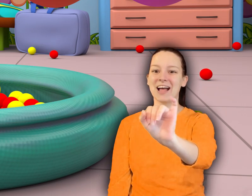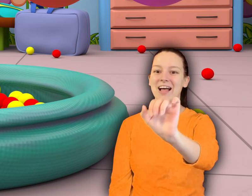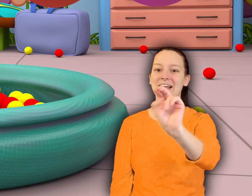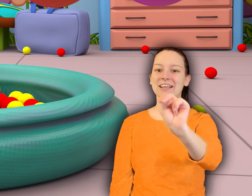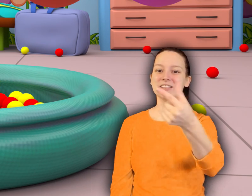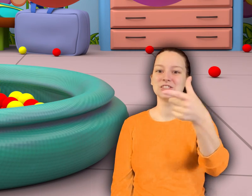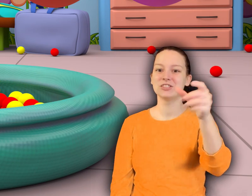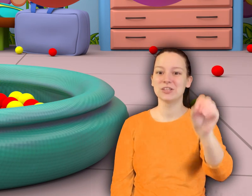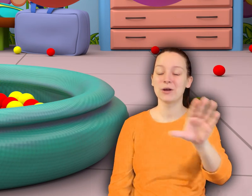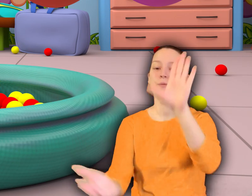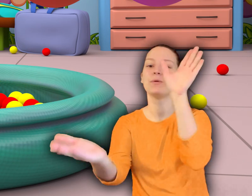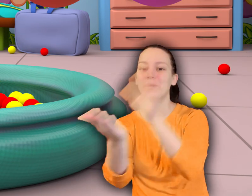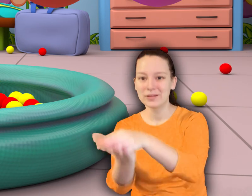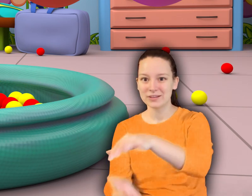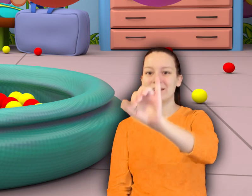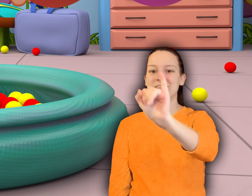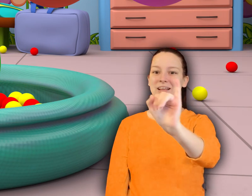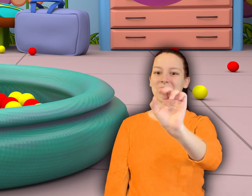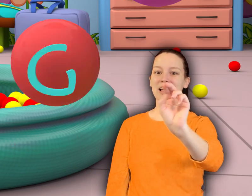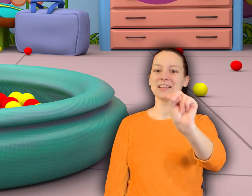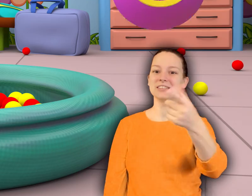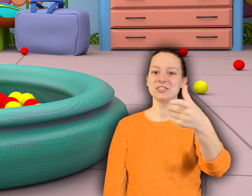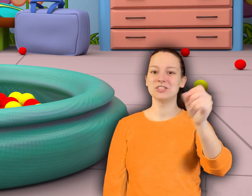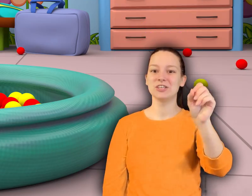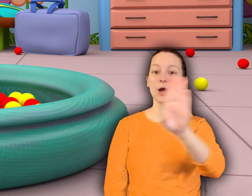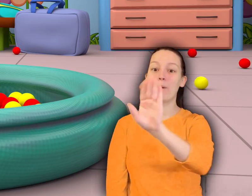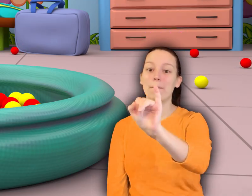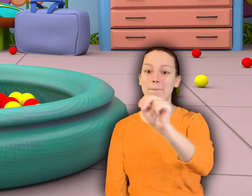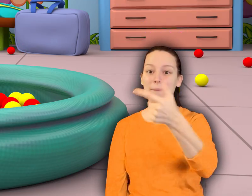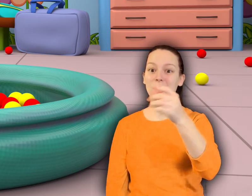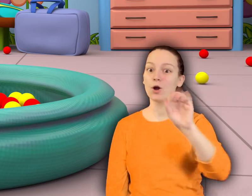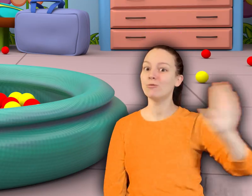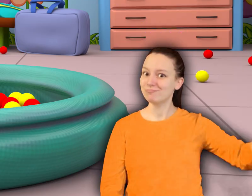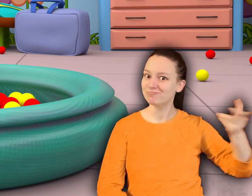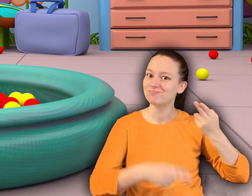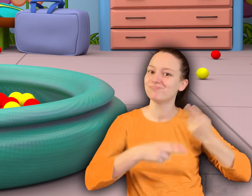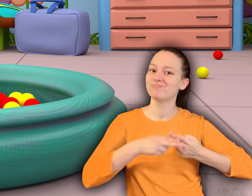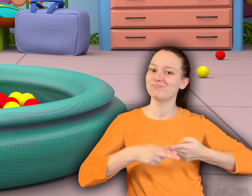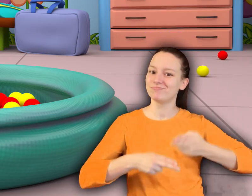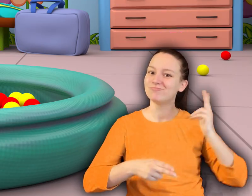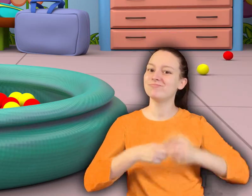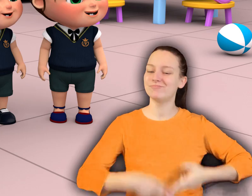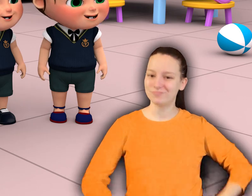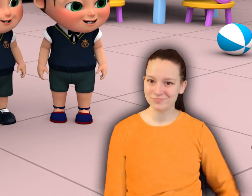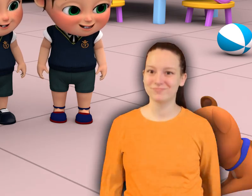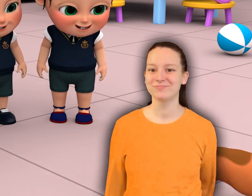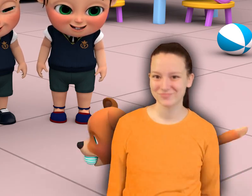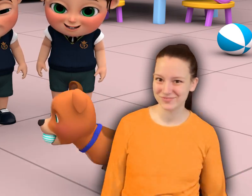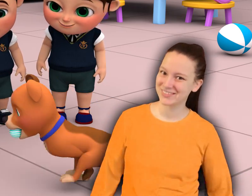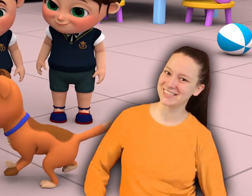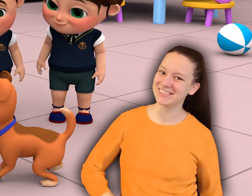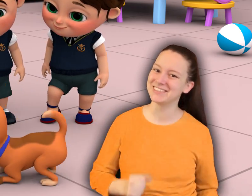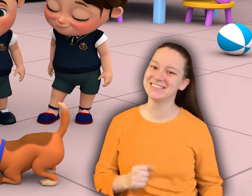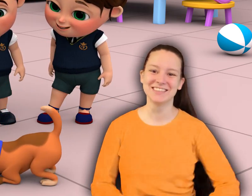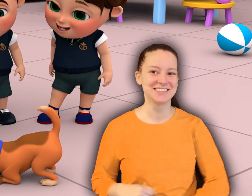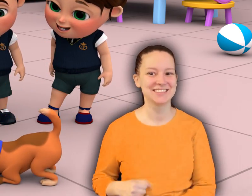o i n o i n o I'm Bingo was his